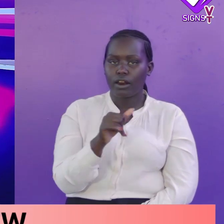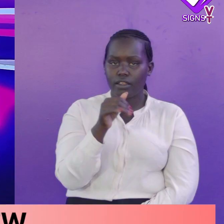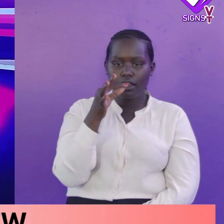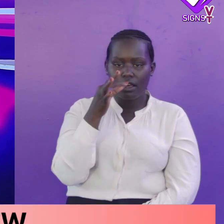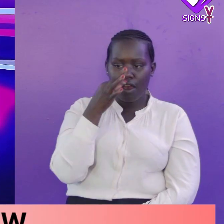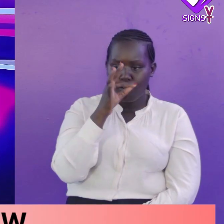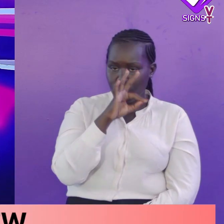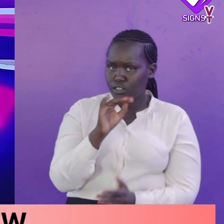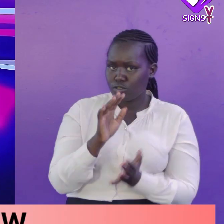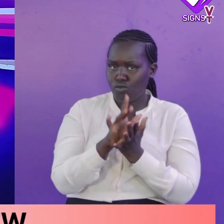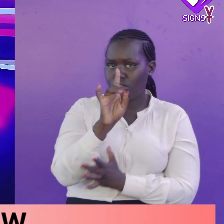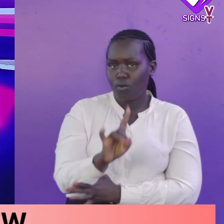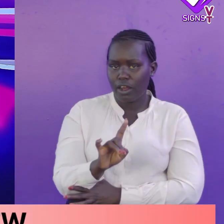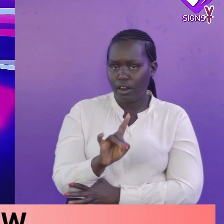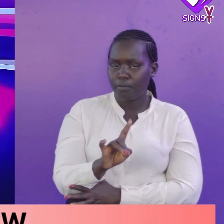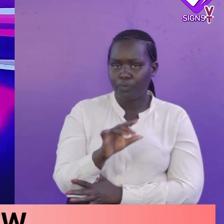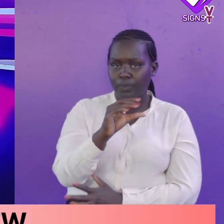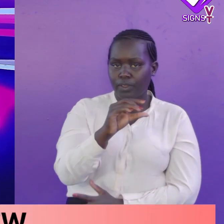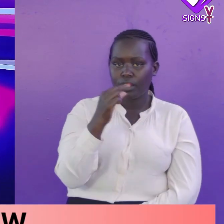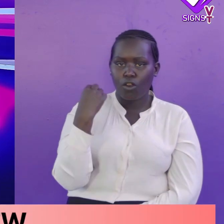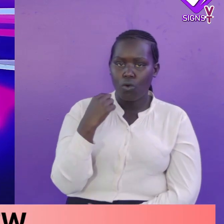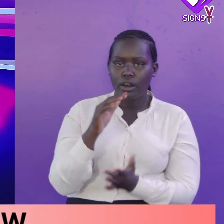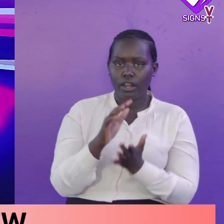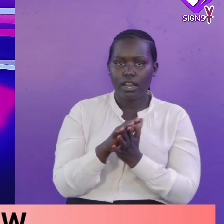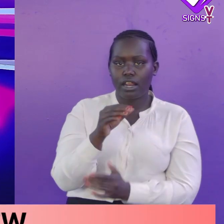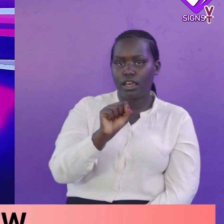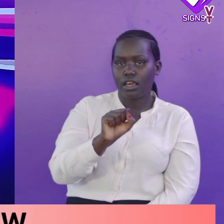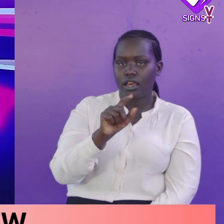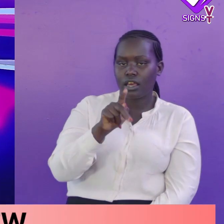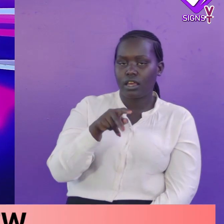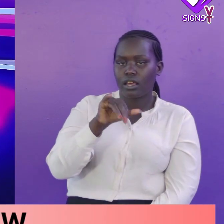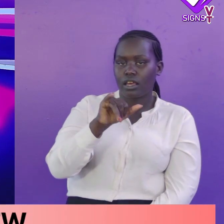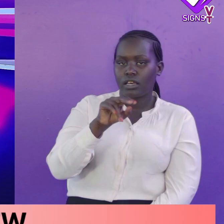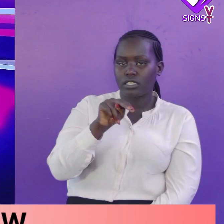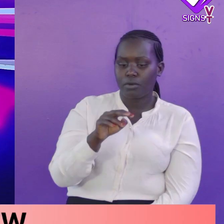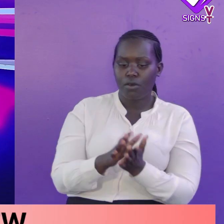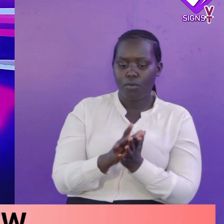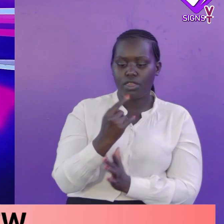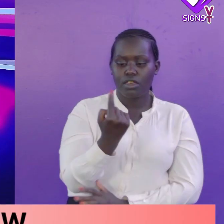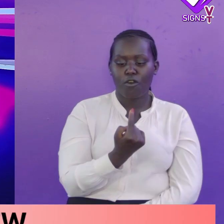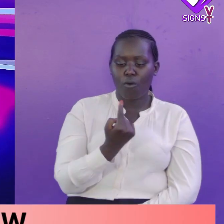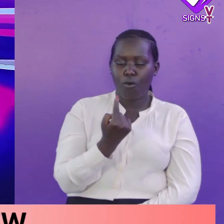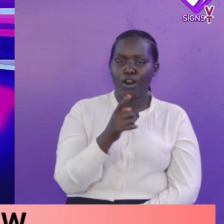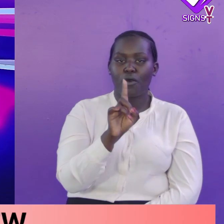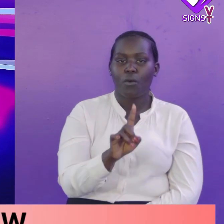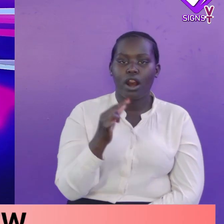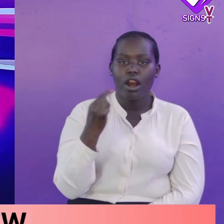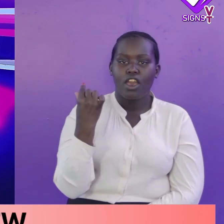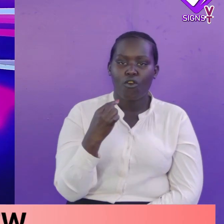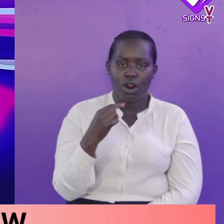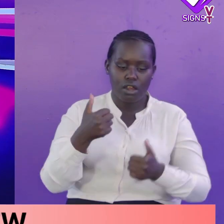1 gold medal. And number 6 is Spain with only 1 gold